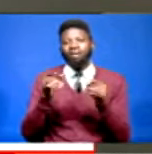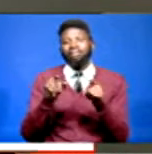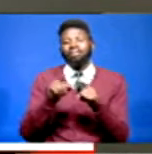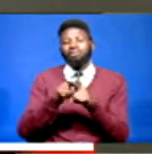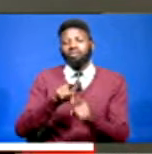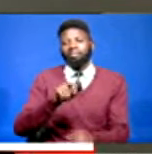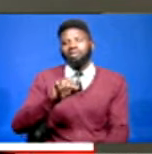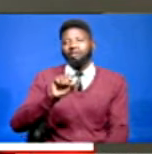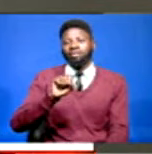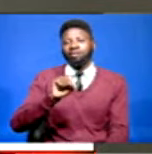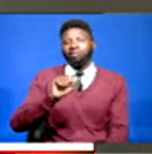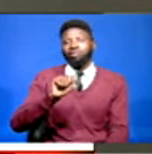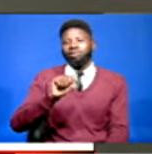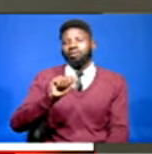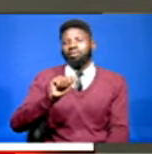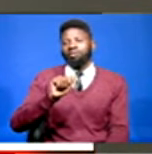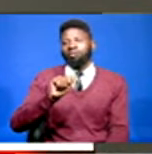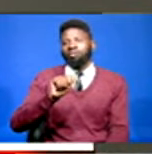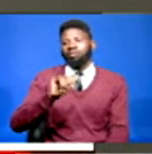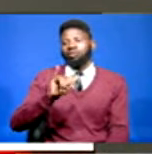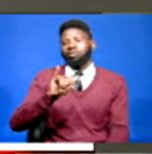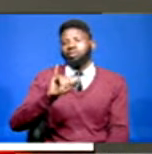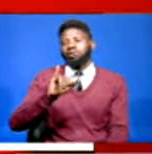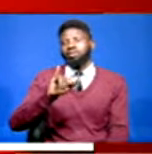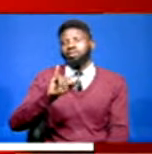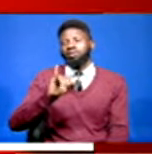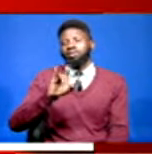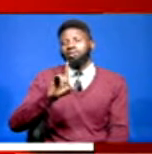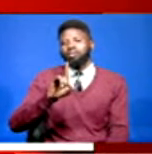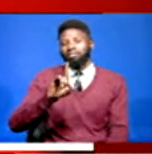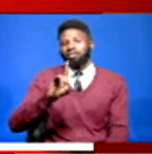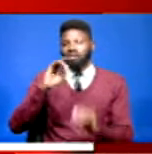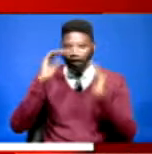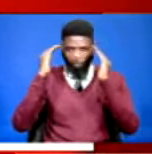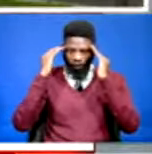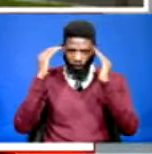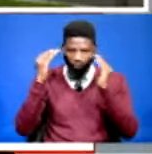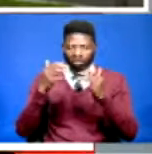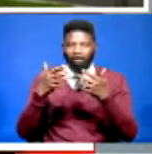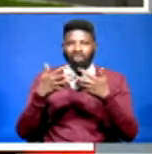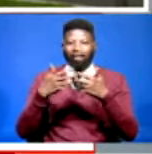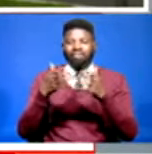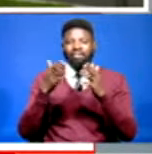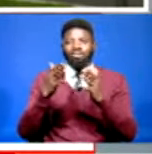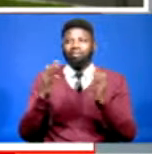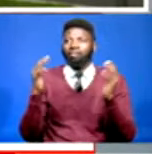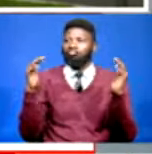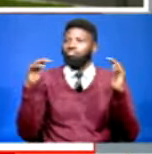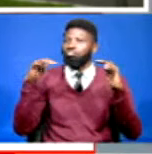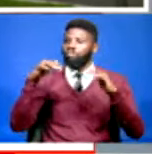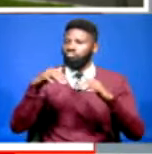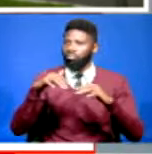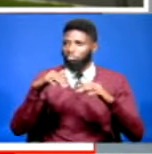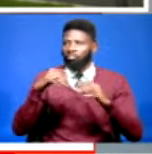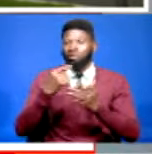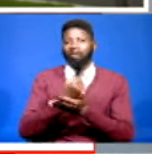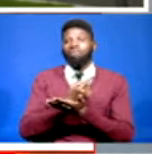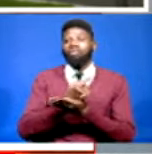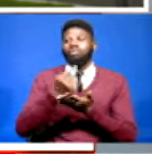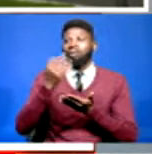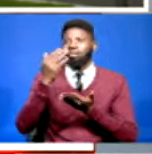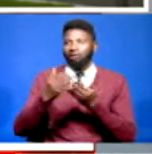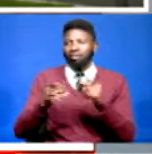has been keeping a keen eye on the engineers' convention. Has been for the better part of this weekend, brings us